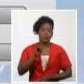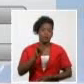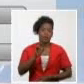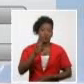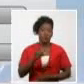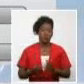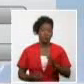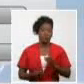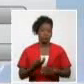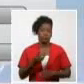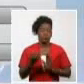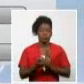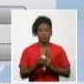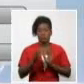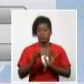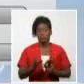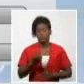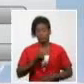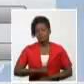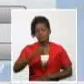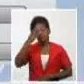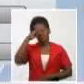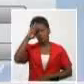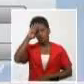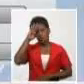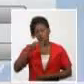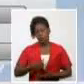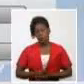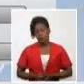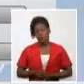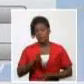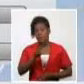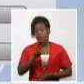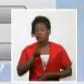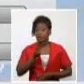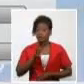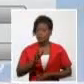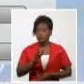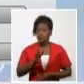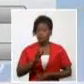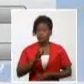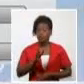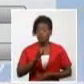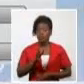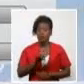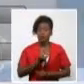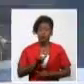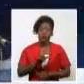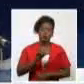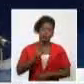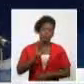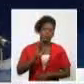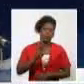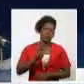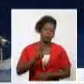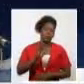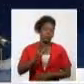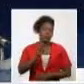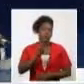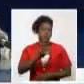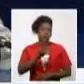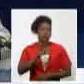The 26 cases confirmed yesterday were Cuban, 23 of them, or